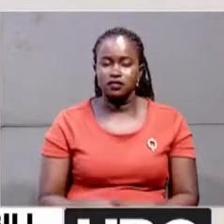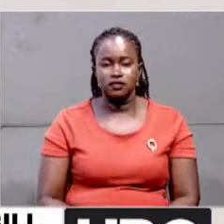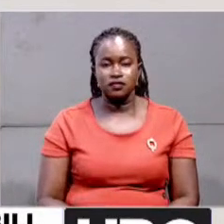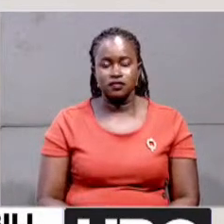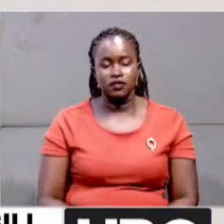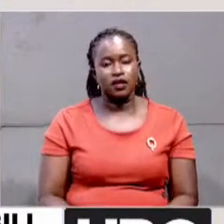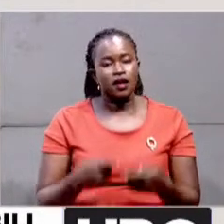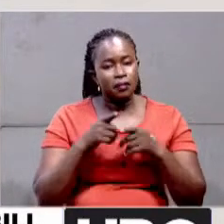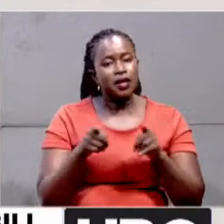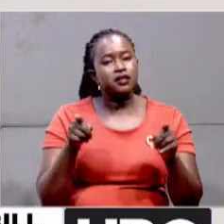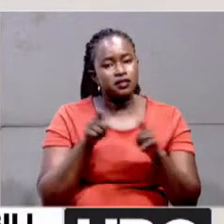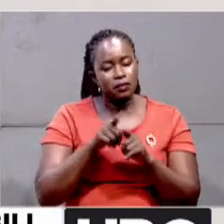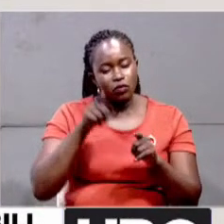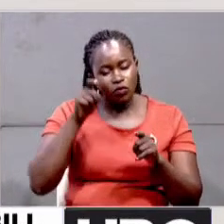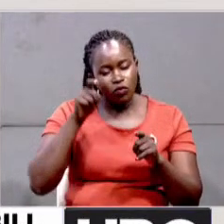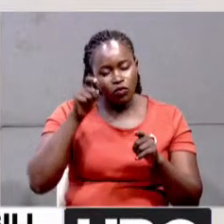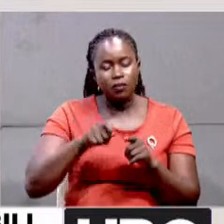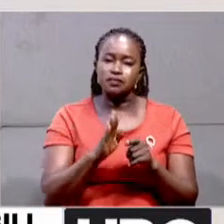but we must be